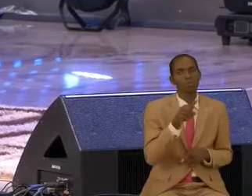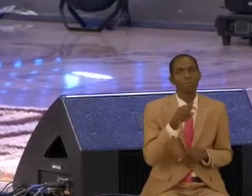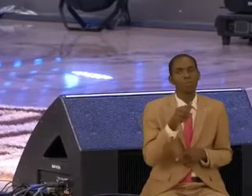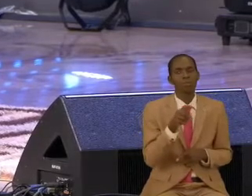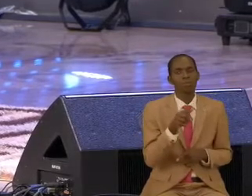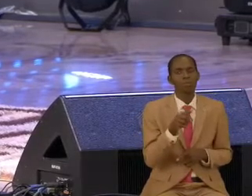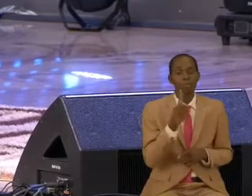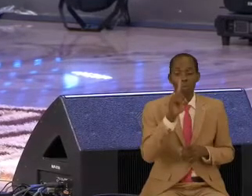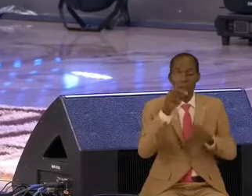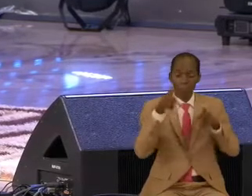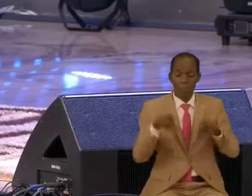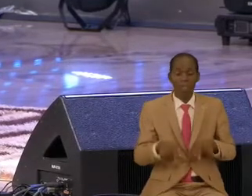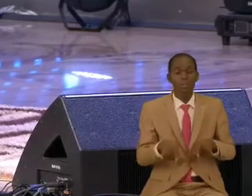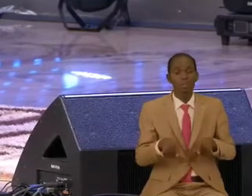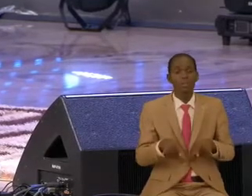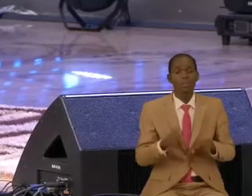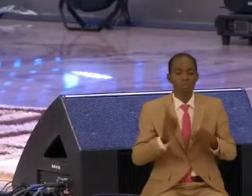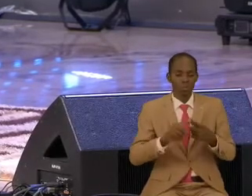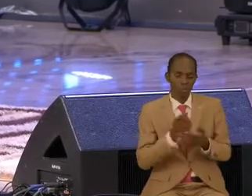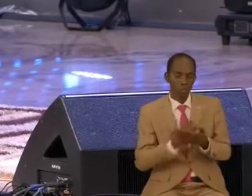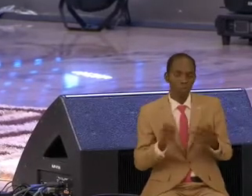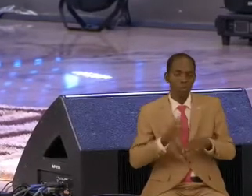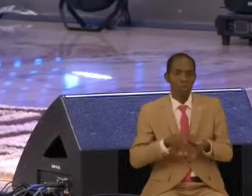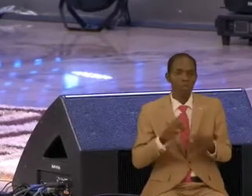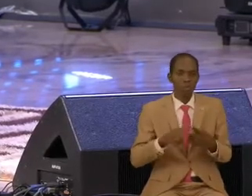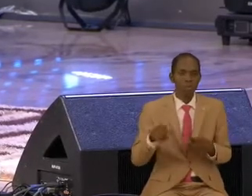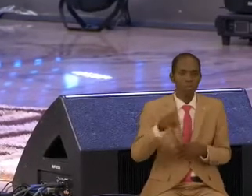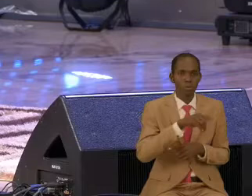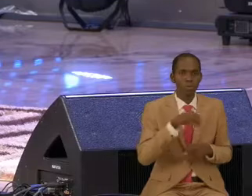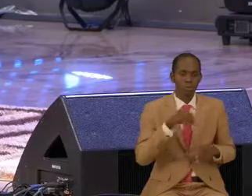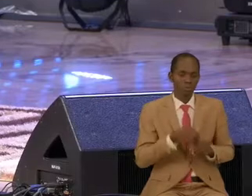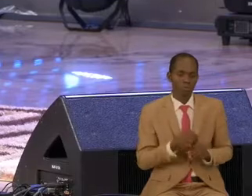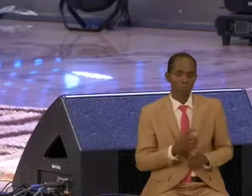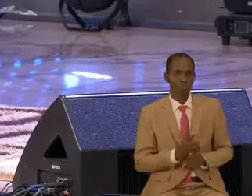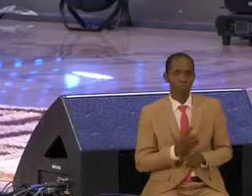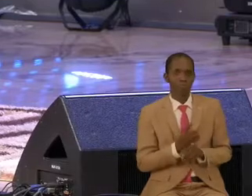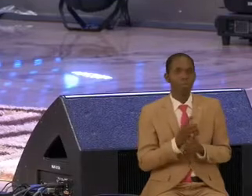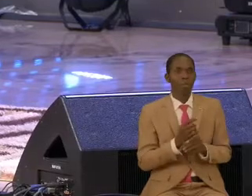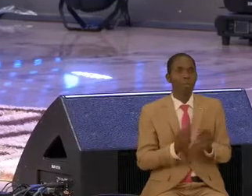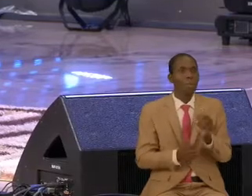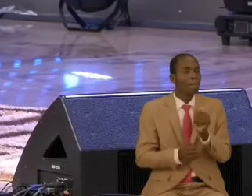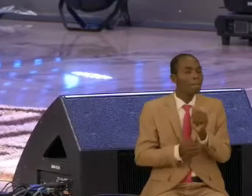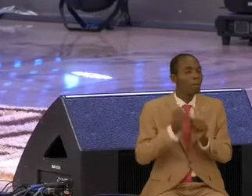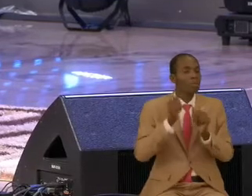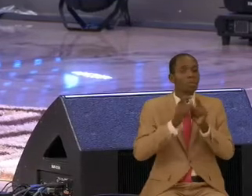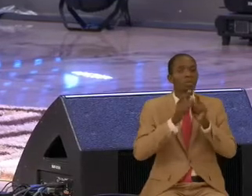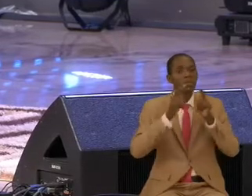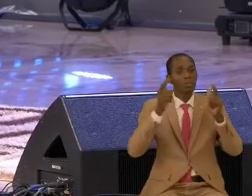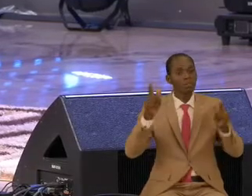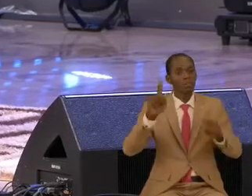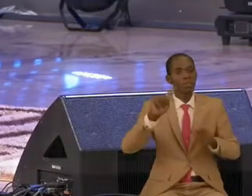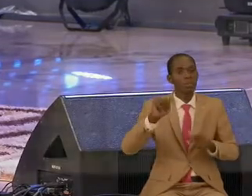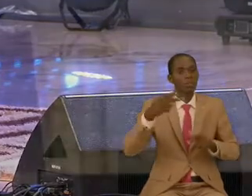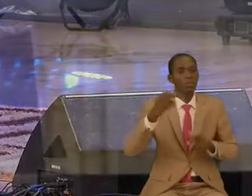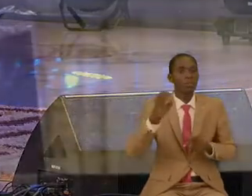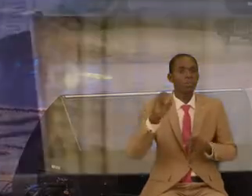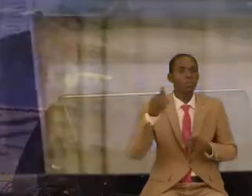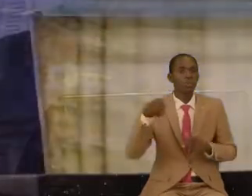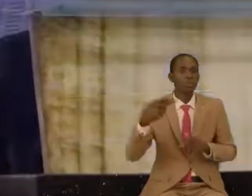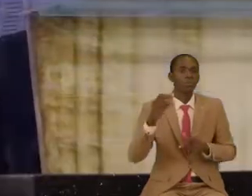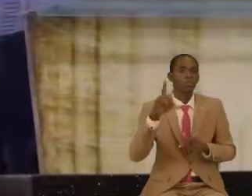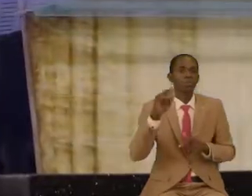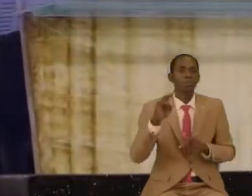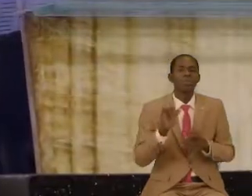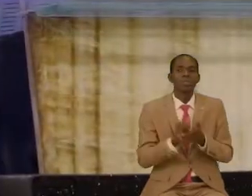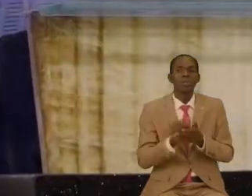One person, to write unto thee in order, most excellent Theophilus. That's a